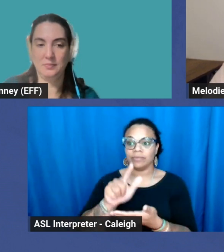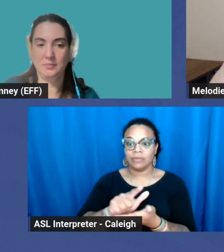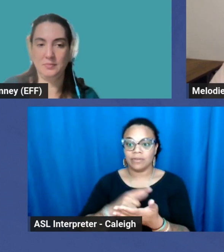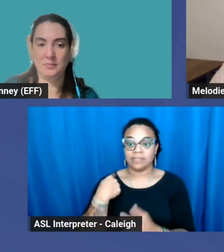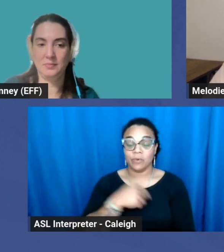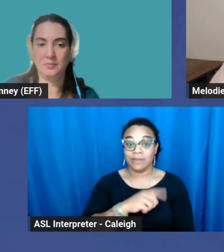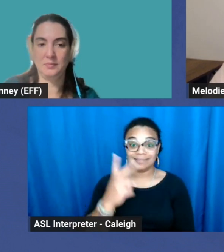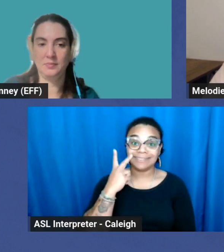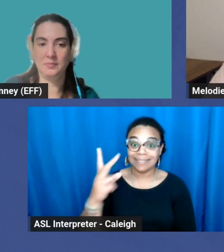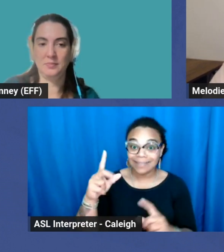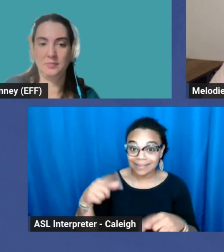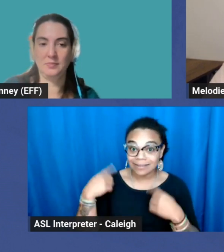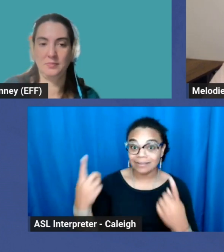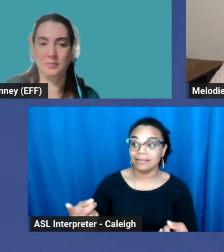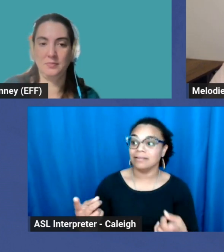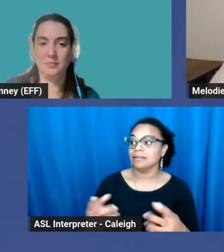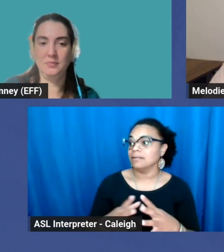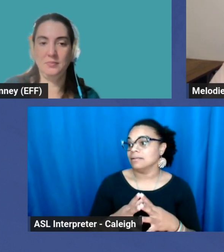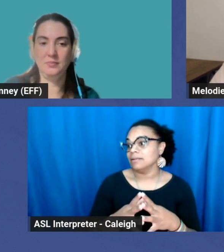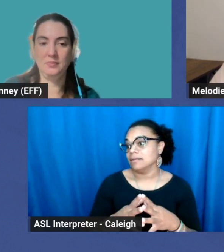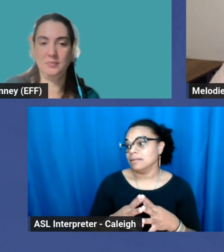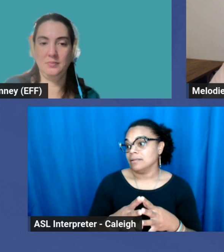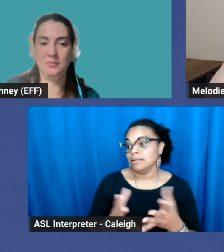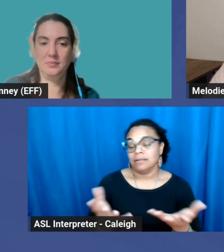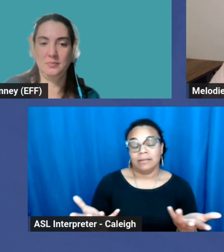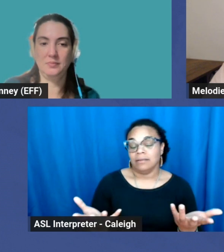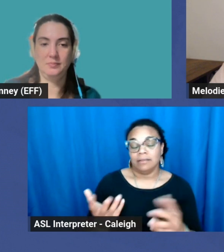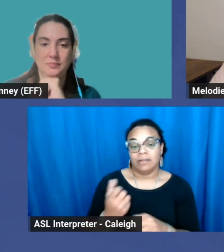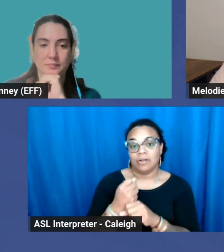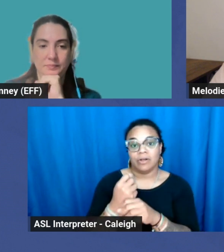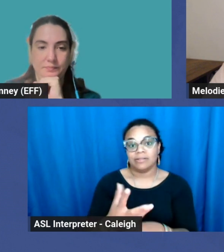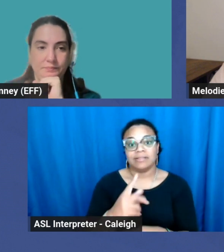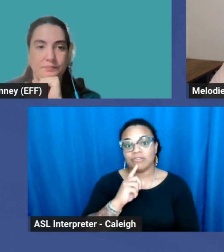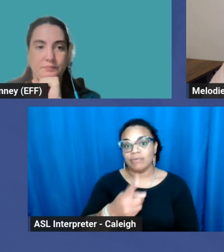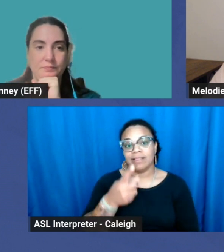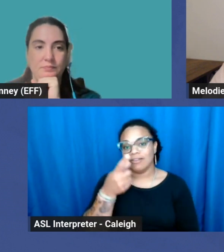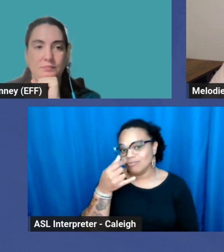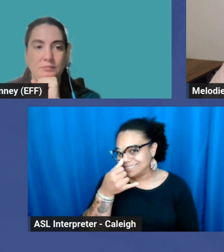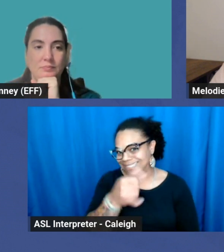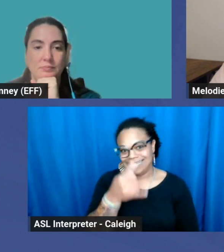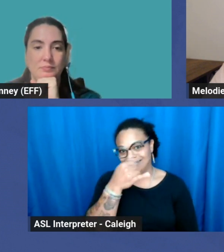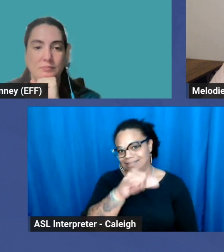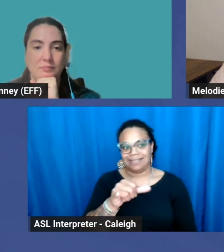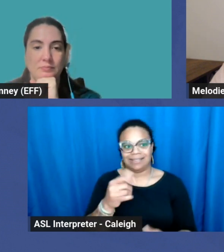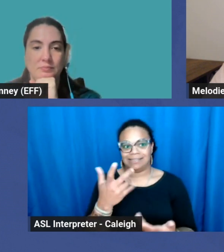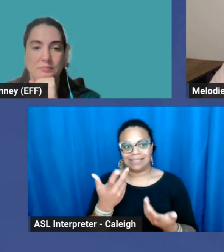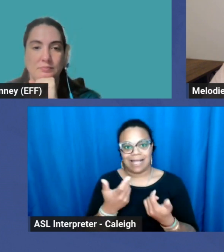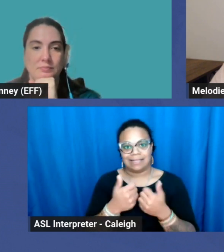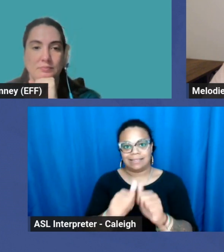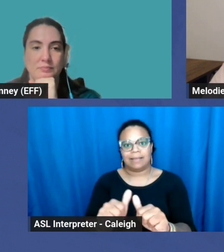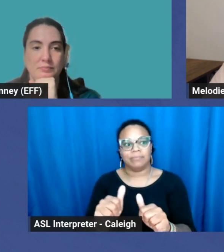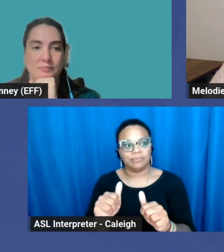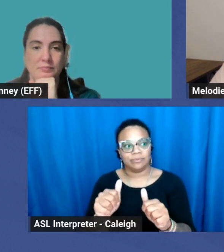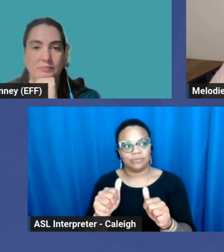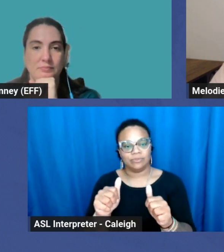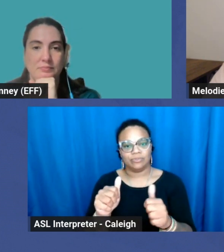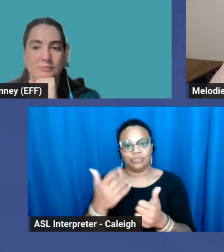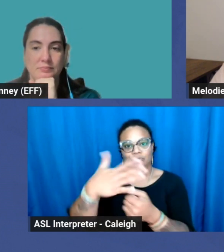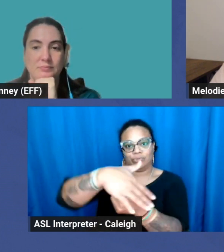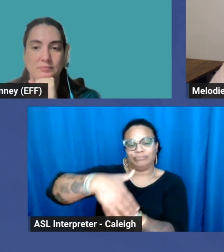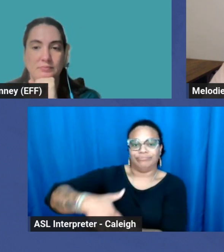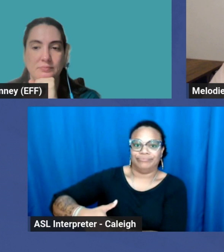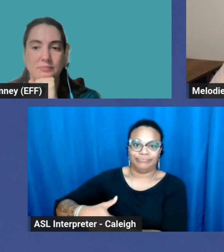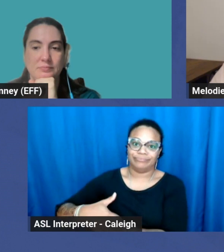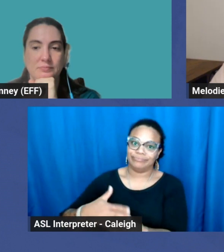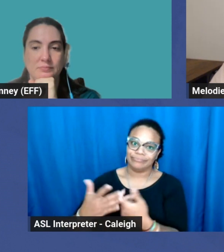seen it just presents a ridiculous attempt to stifle